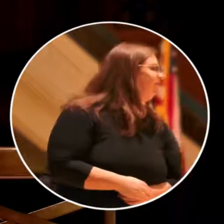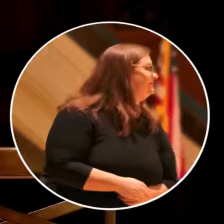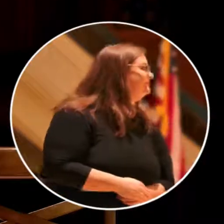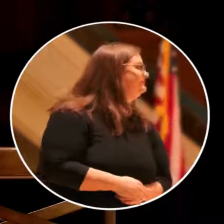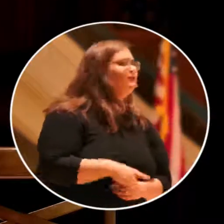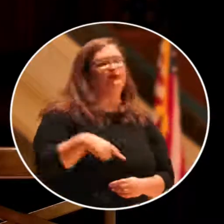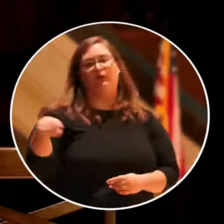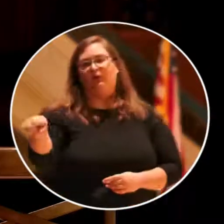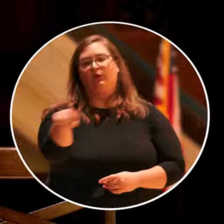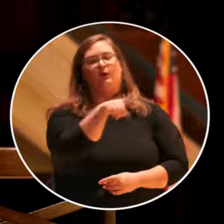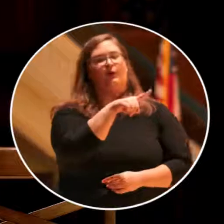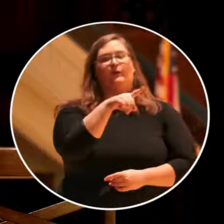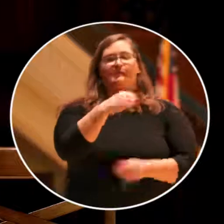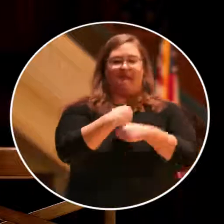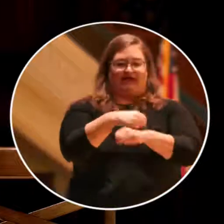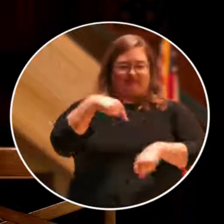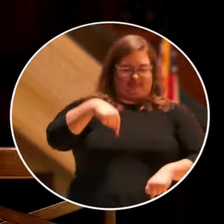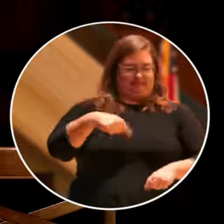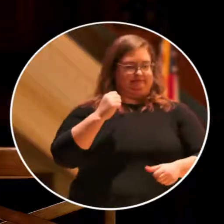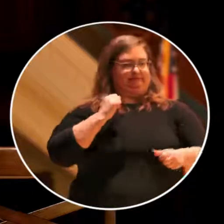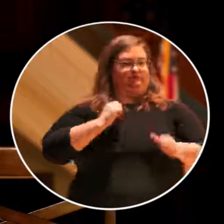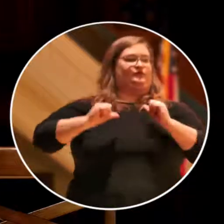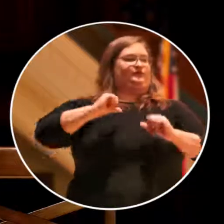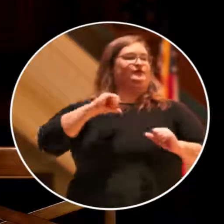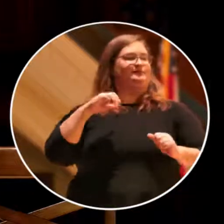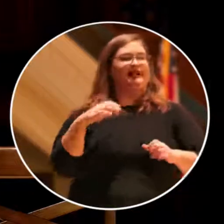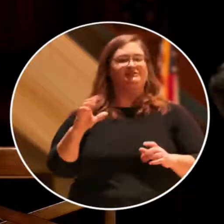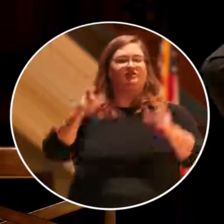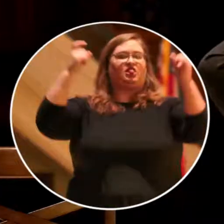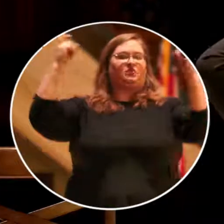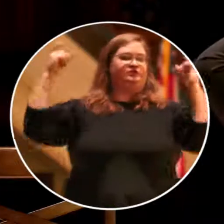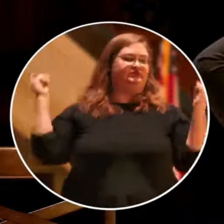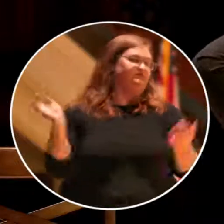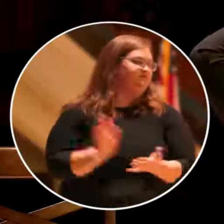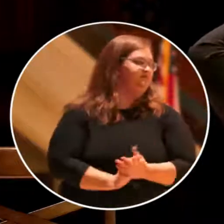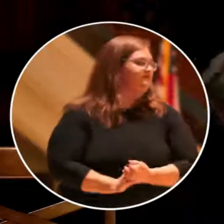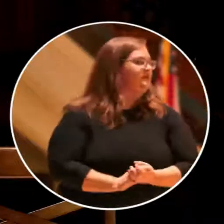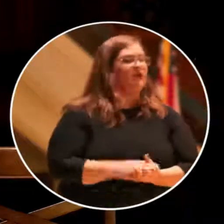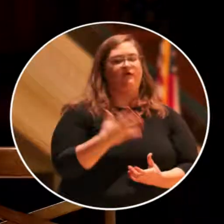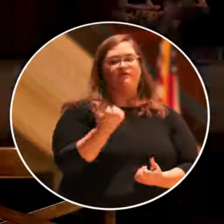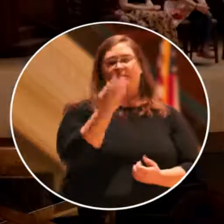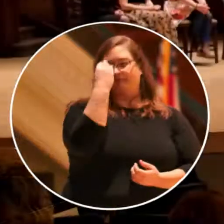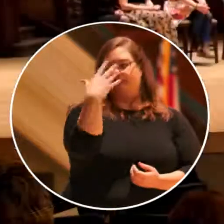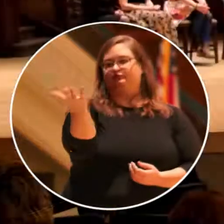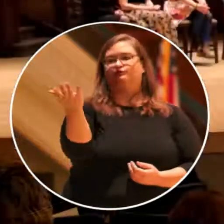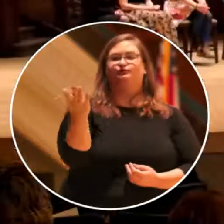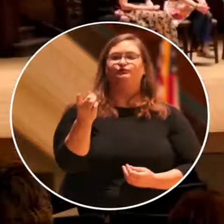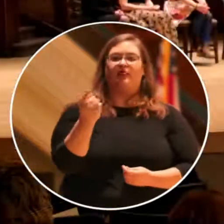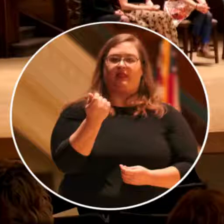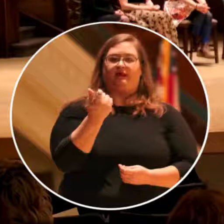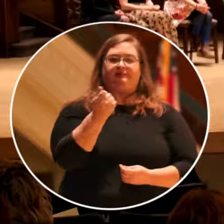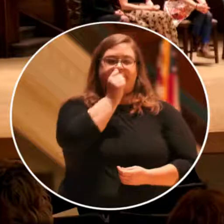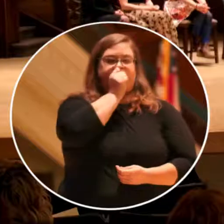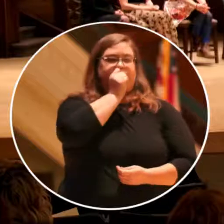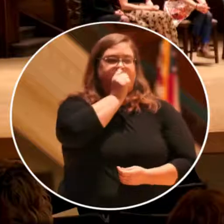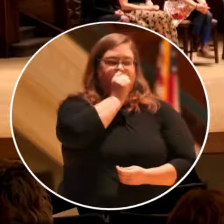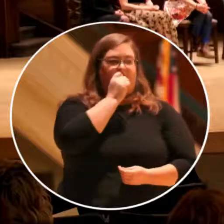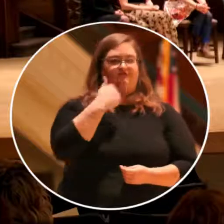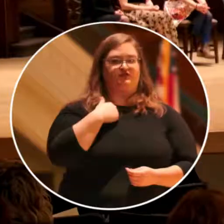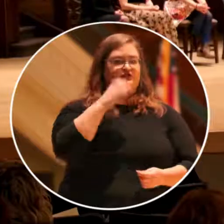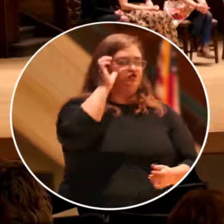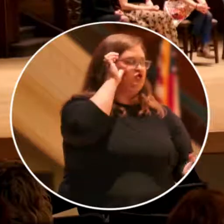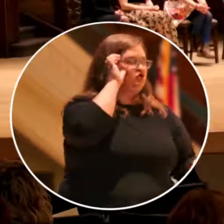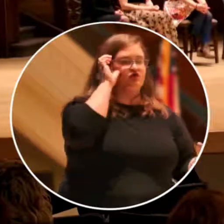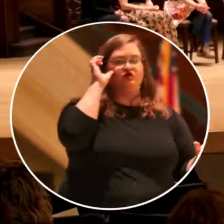You, in fact, make this a celebration. So I'm going to let you guys in on a little secret. See, I heard some of these amazing stories in the rehearsal the other day,